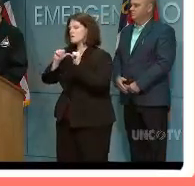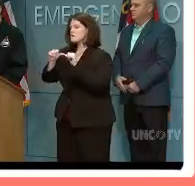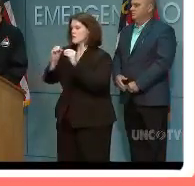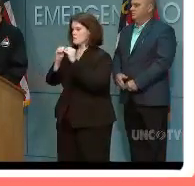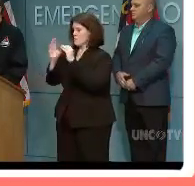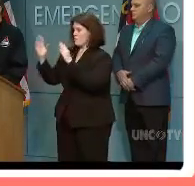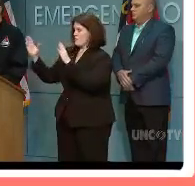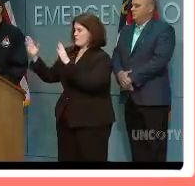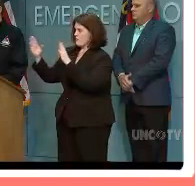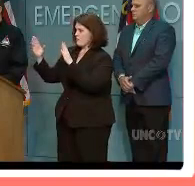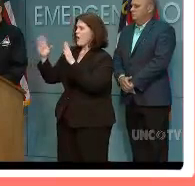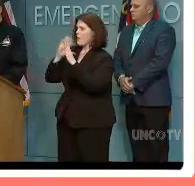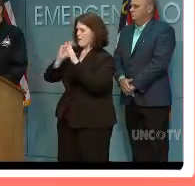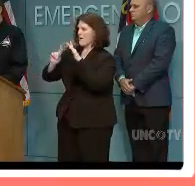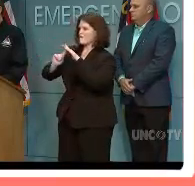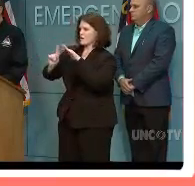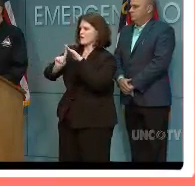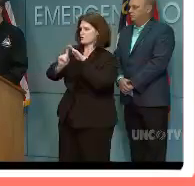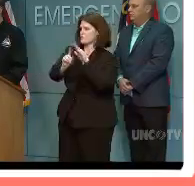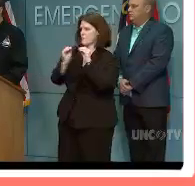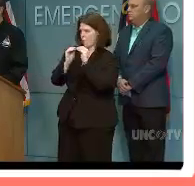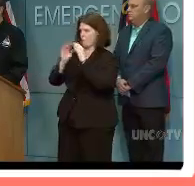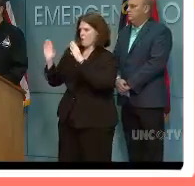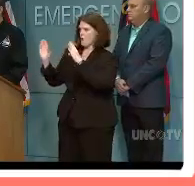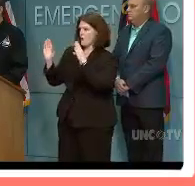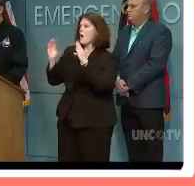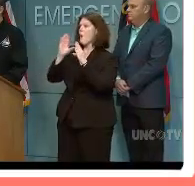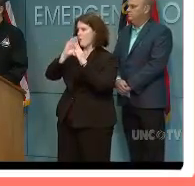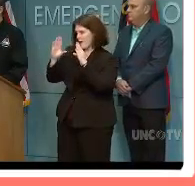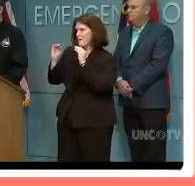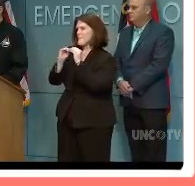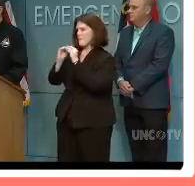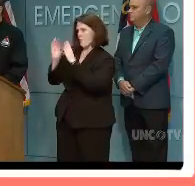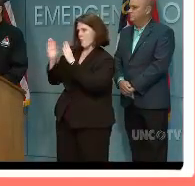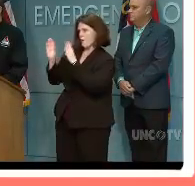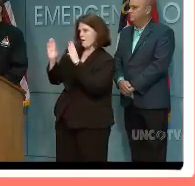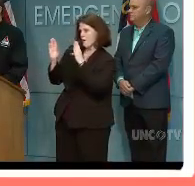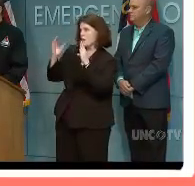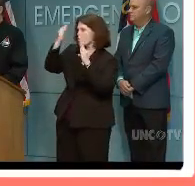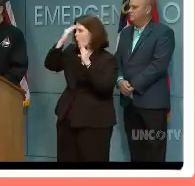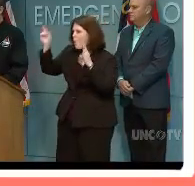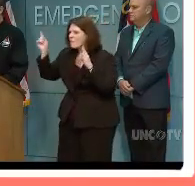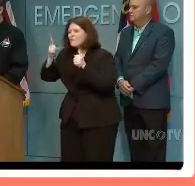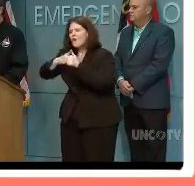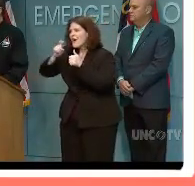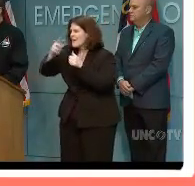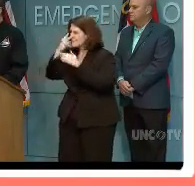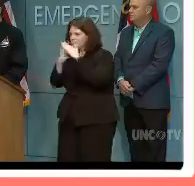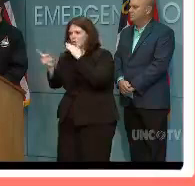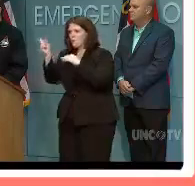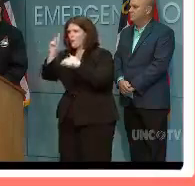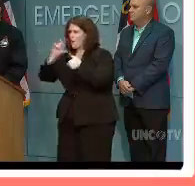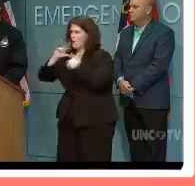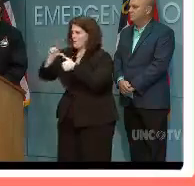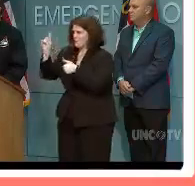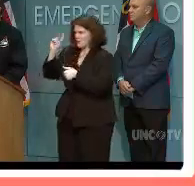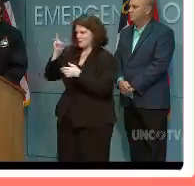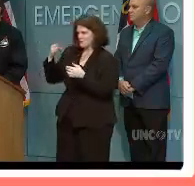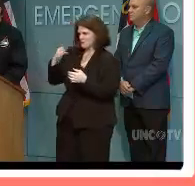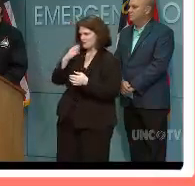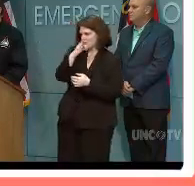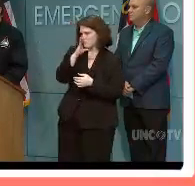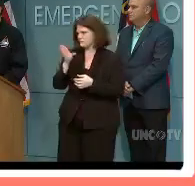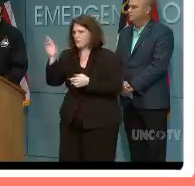to be issued. Many of them will be further inland, particularly as we know where the hurricane will go and where inland